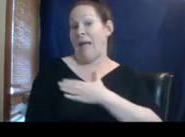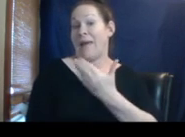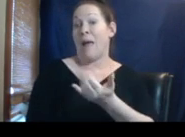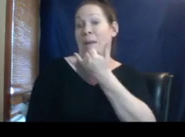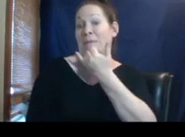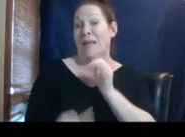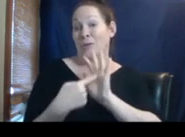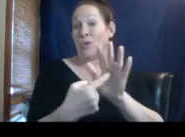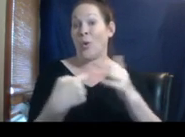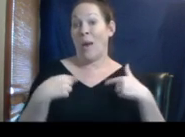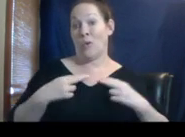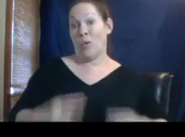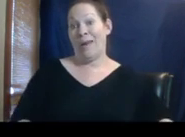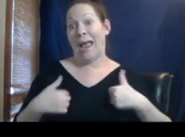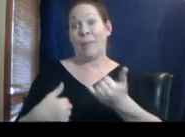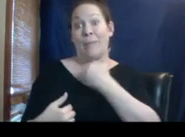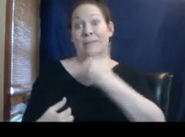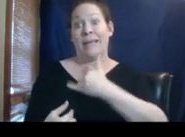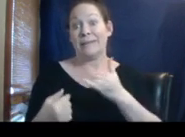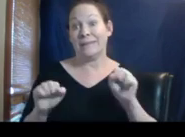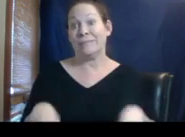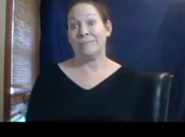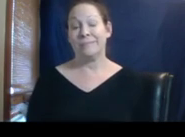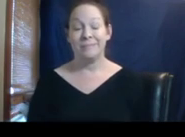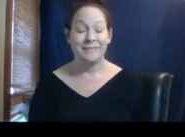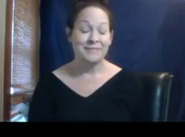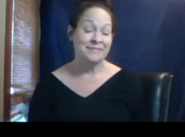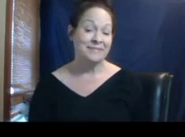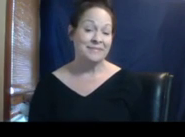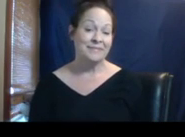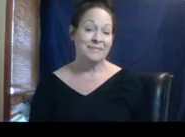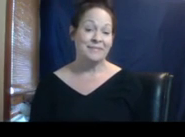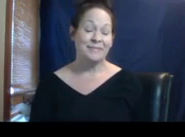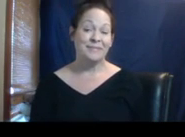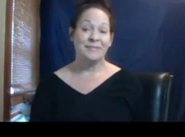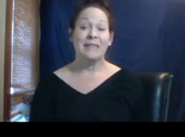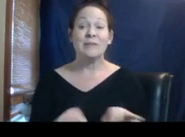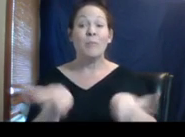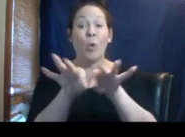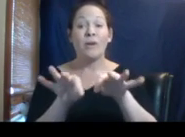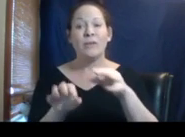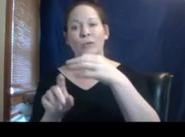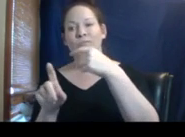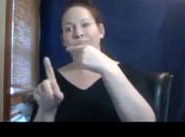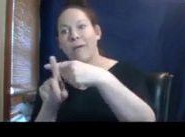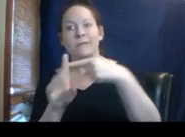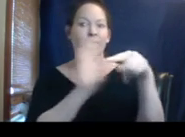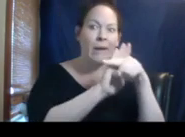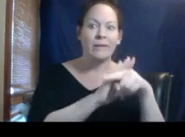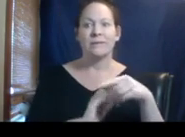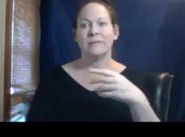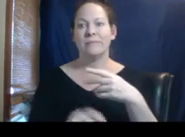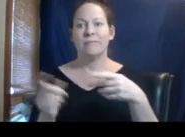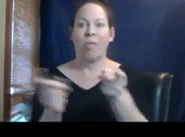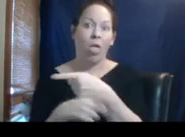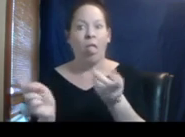keep convincing myself of that because it shows the importance of signs and where we want to find sign errors. And thank you for pointing out where I put the power